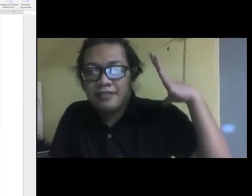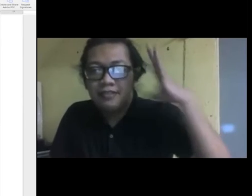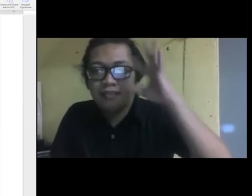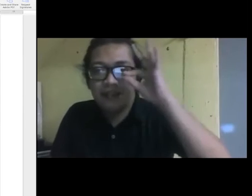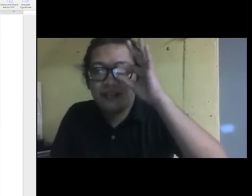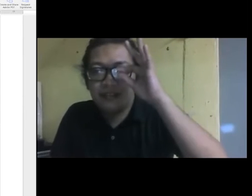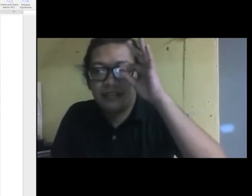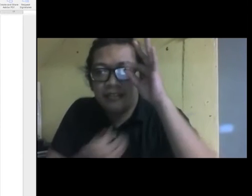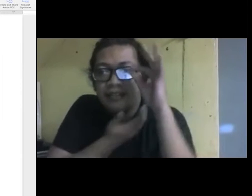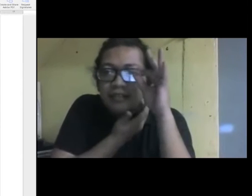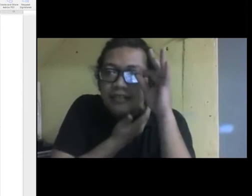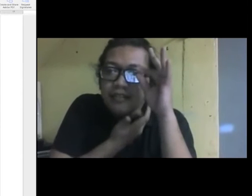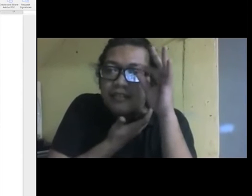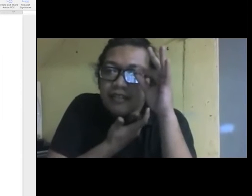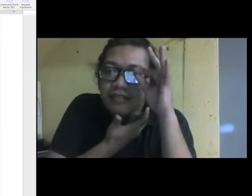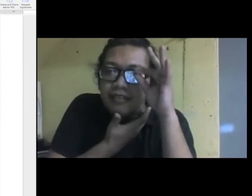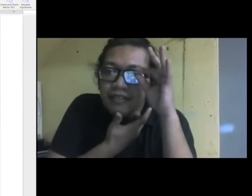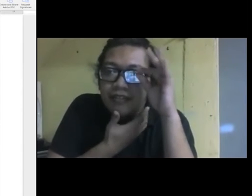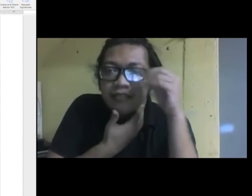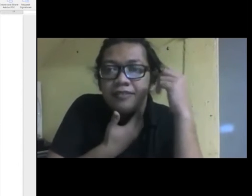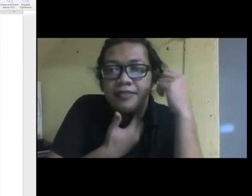We'll go on. One moment.